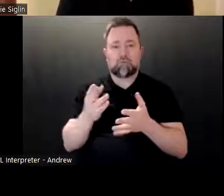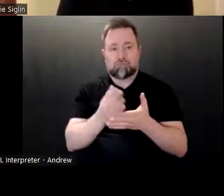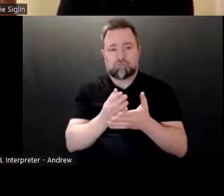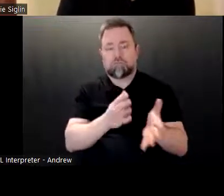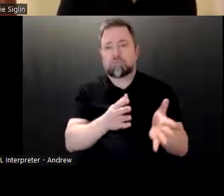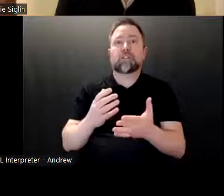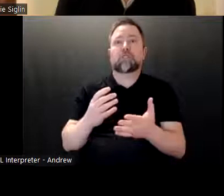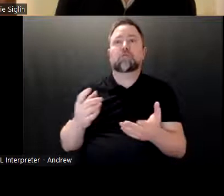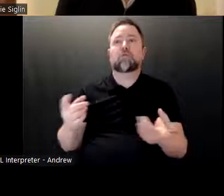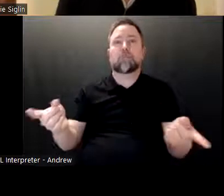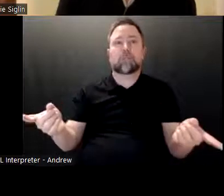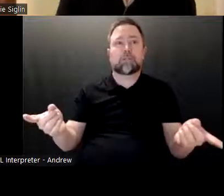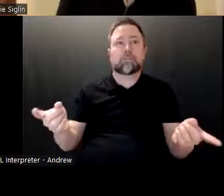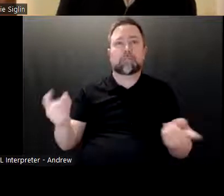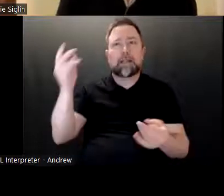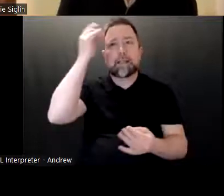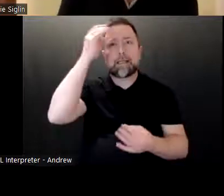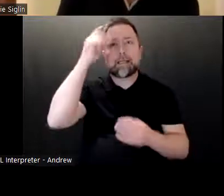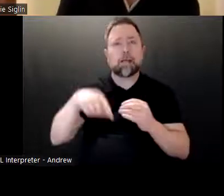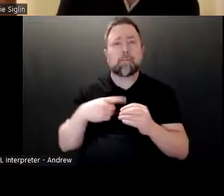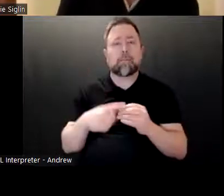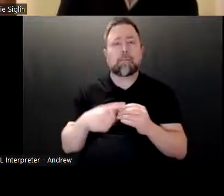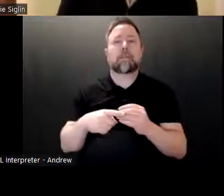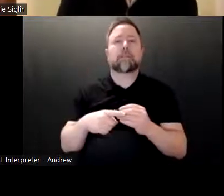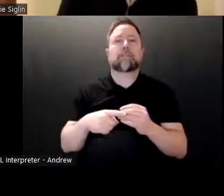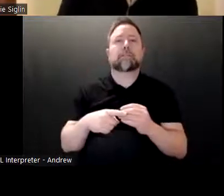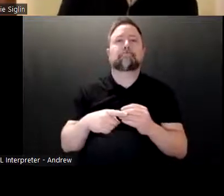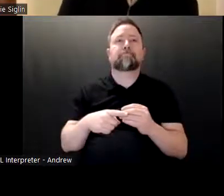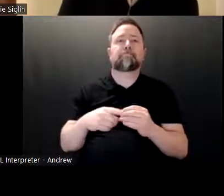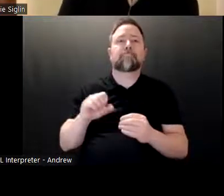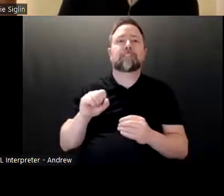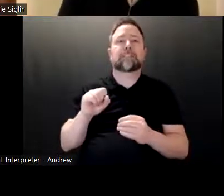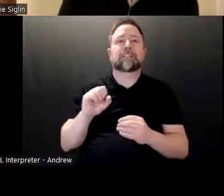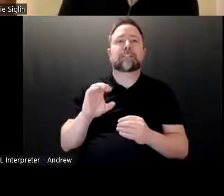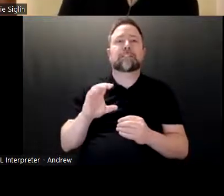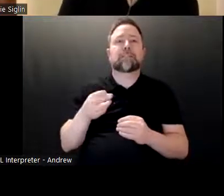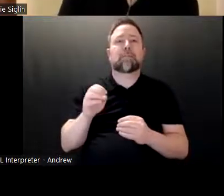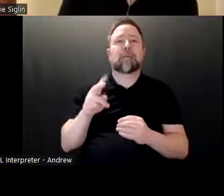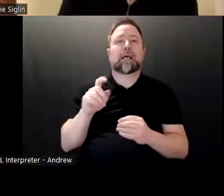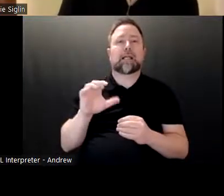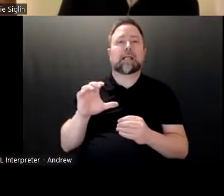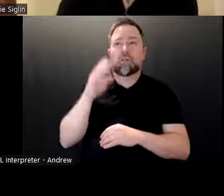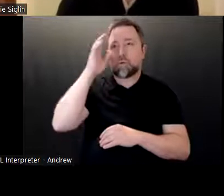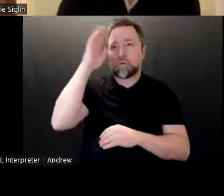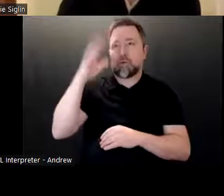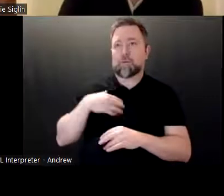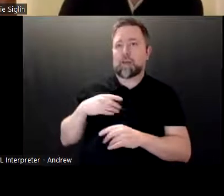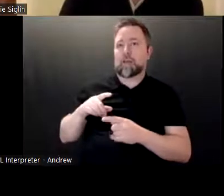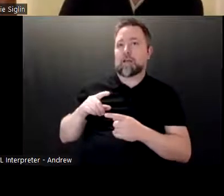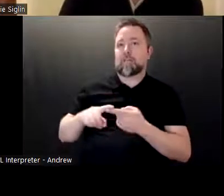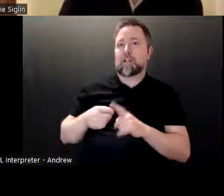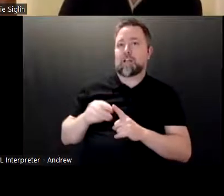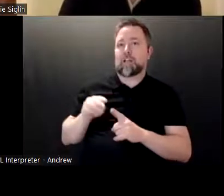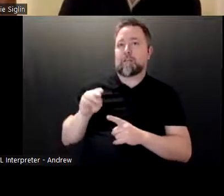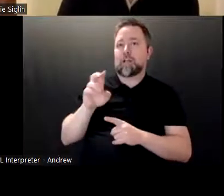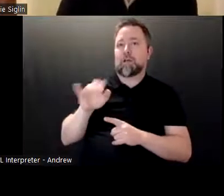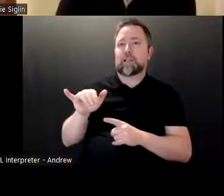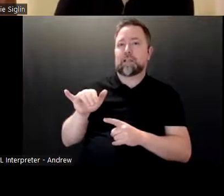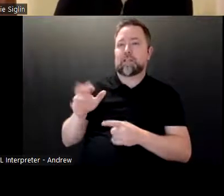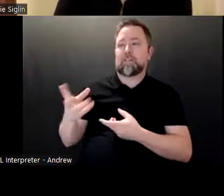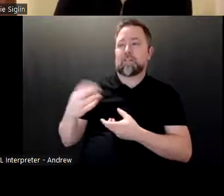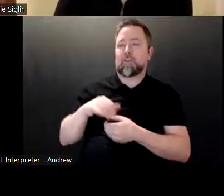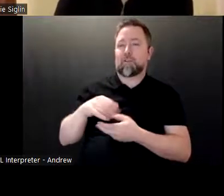go to the next slide, what I love about these is how very highly personal they are. Now, this is the bird that sang to them and kept them company.